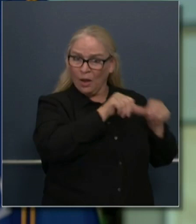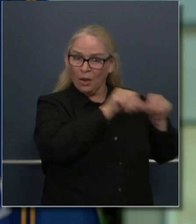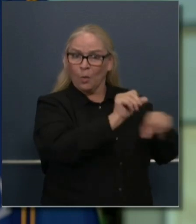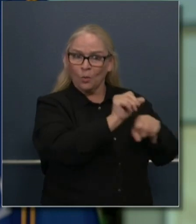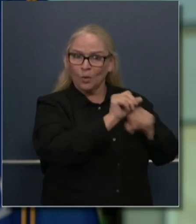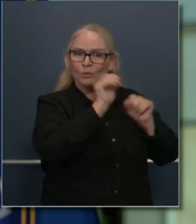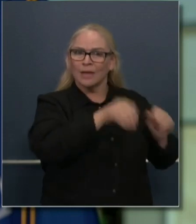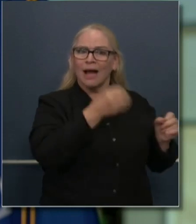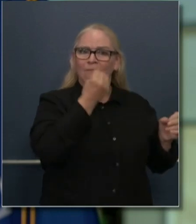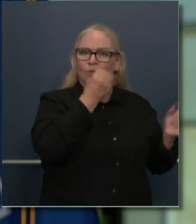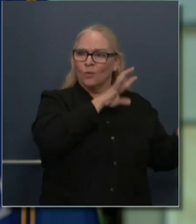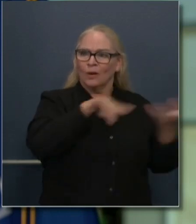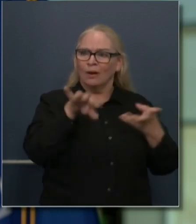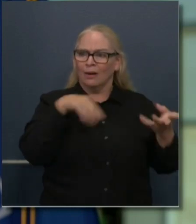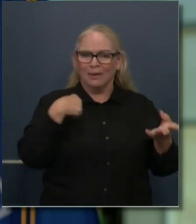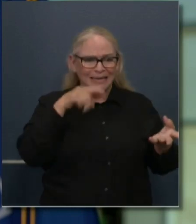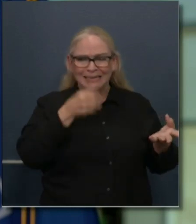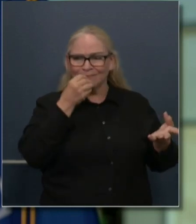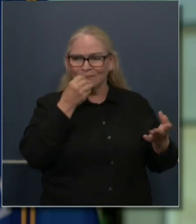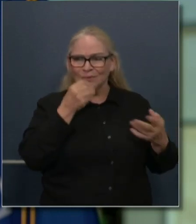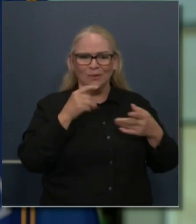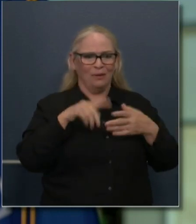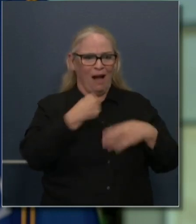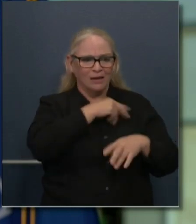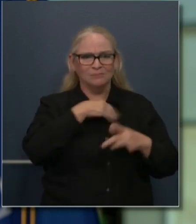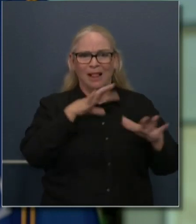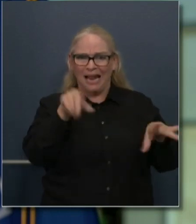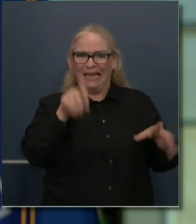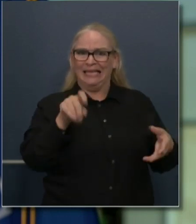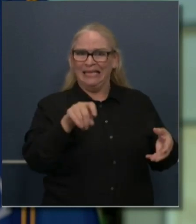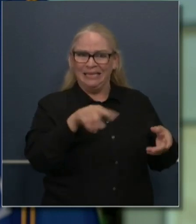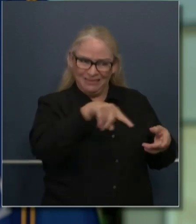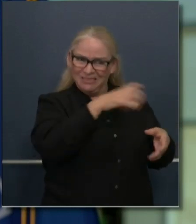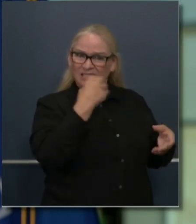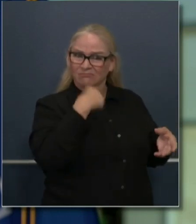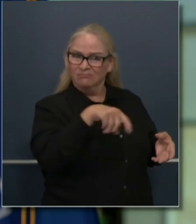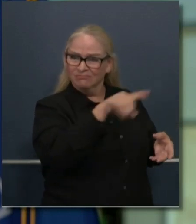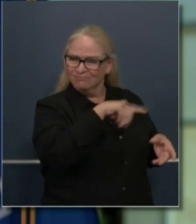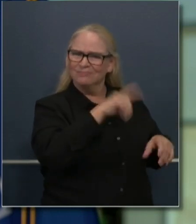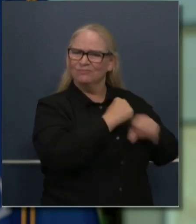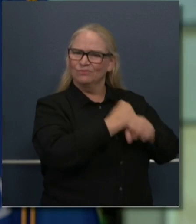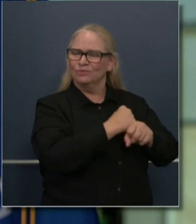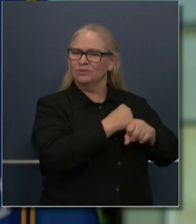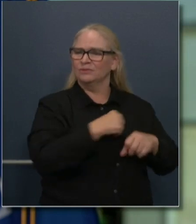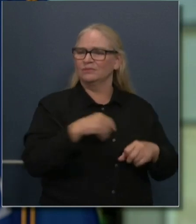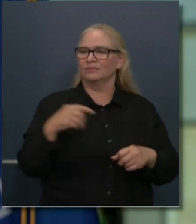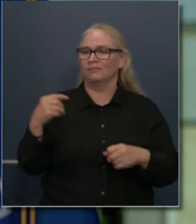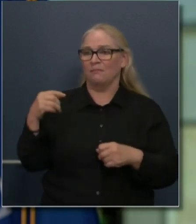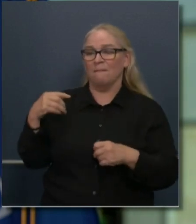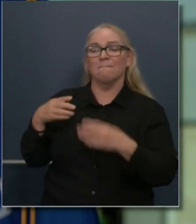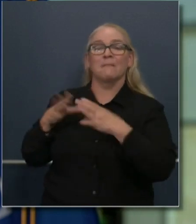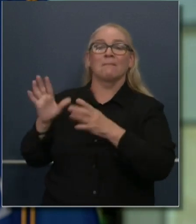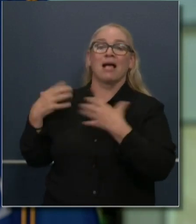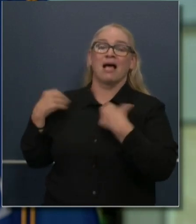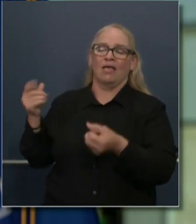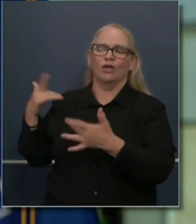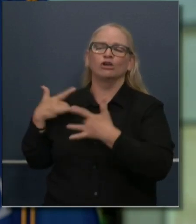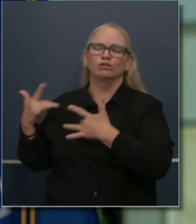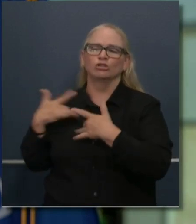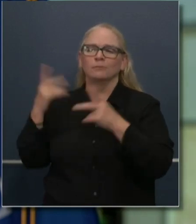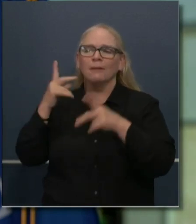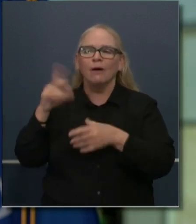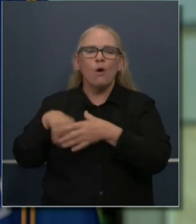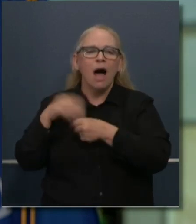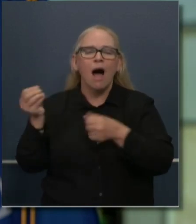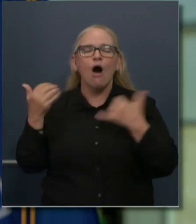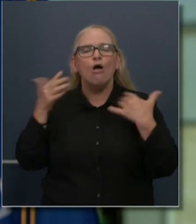multi-generational households where we're seeing a lot of mixing. They've highlighted concerns around segments of our economy and importance of moving